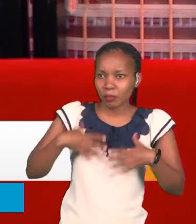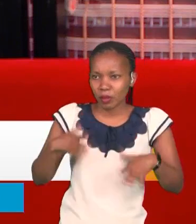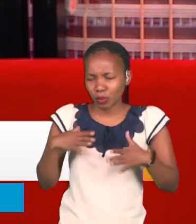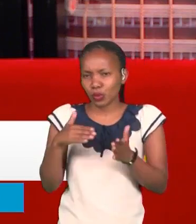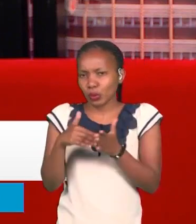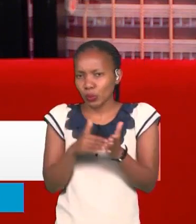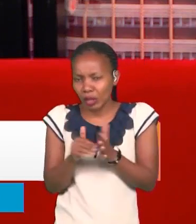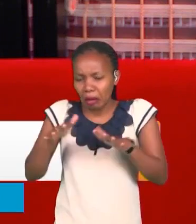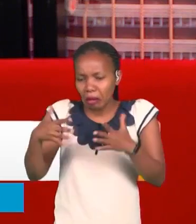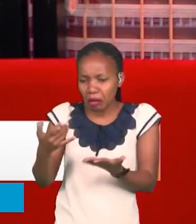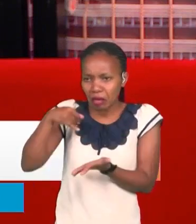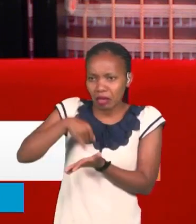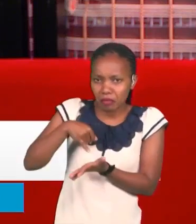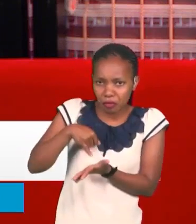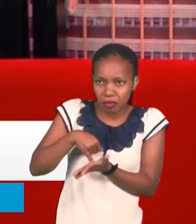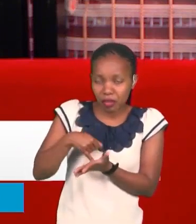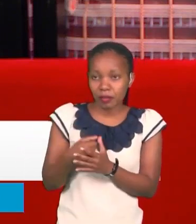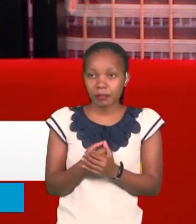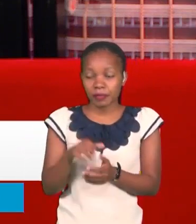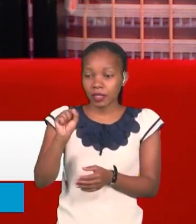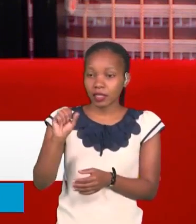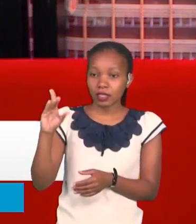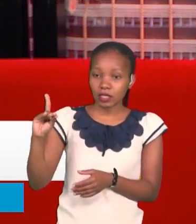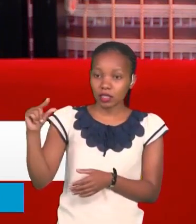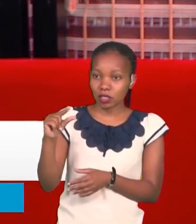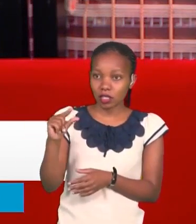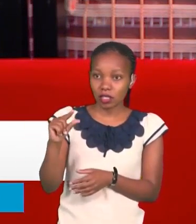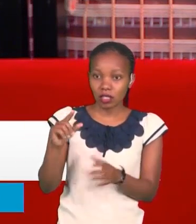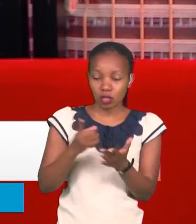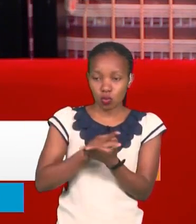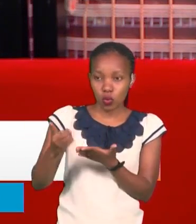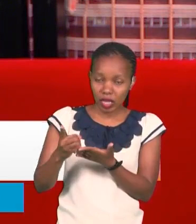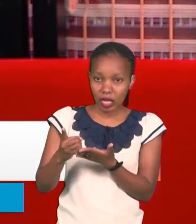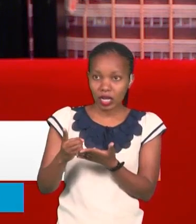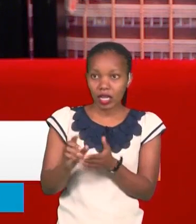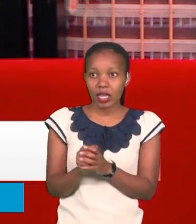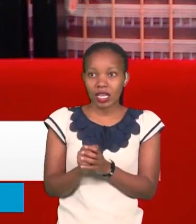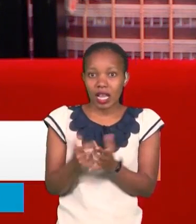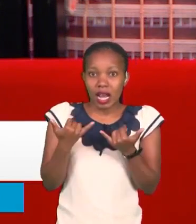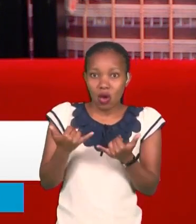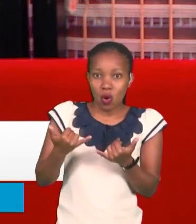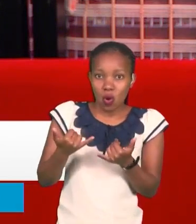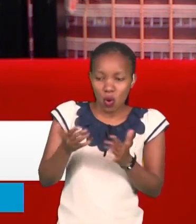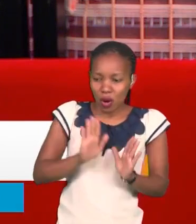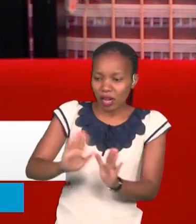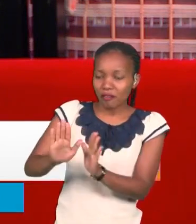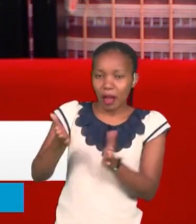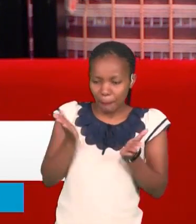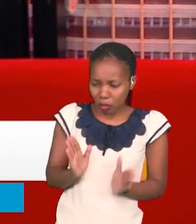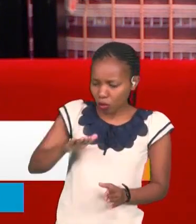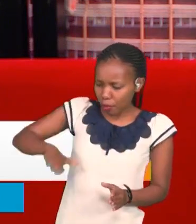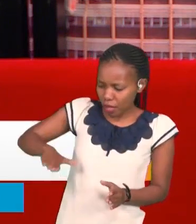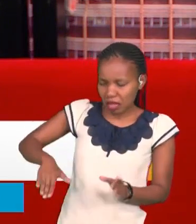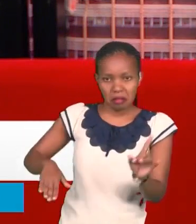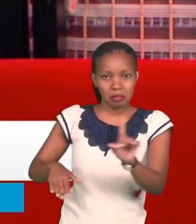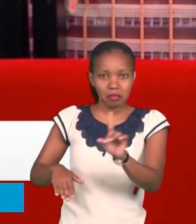not be involved, one of key of SDG Week slogan we are taking is leave no one behind. Everyone has a